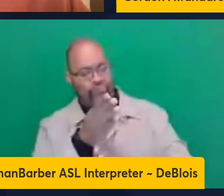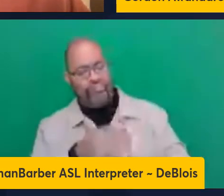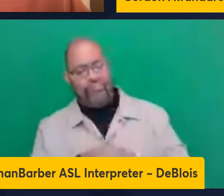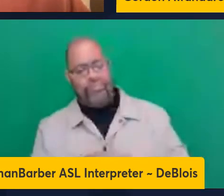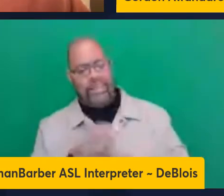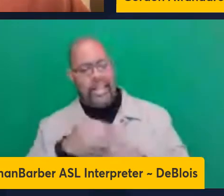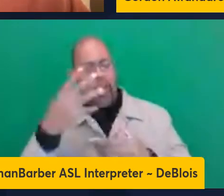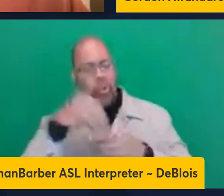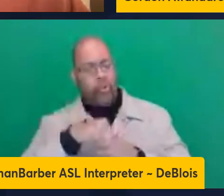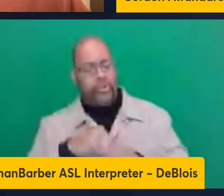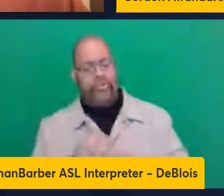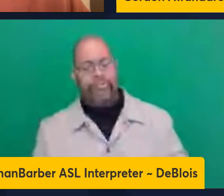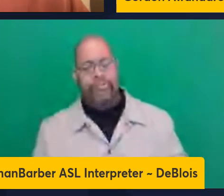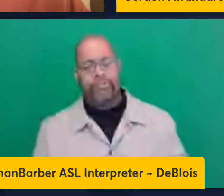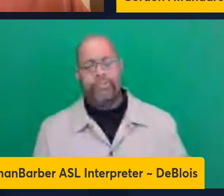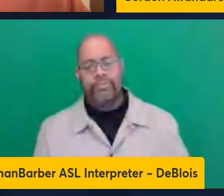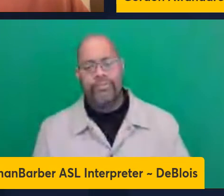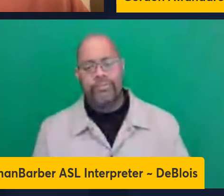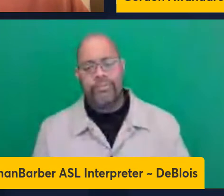lens?